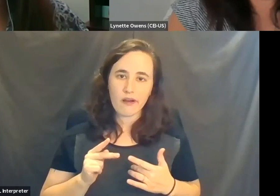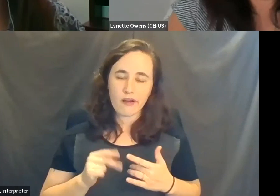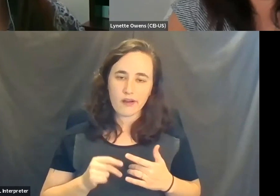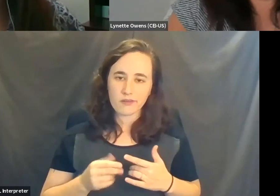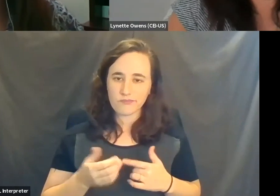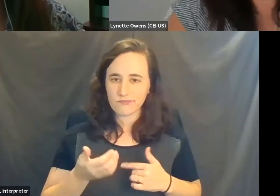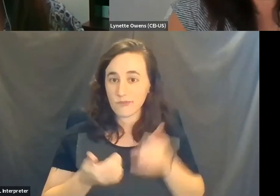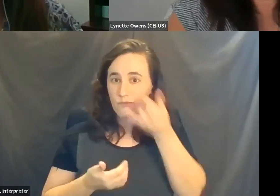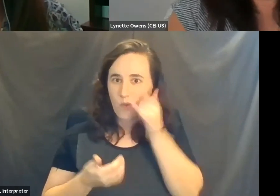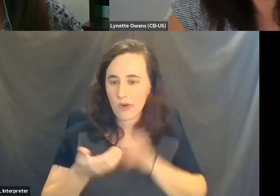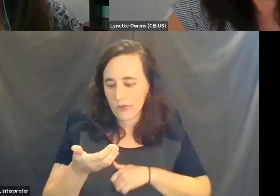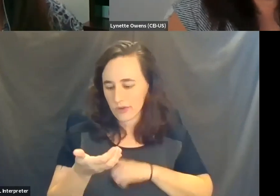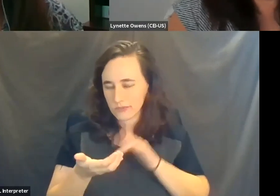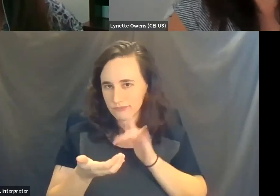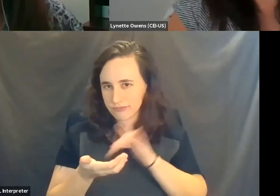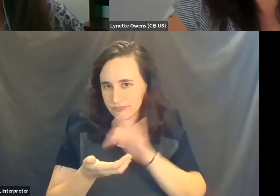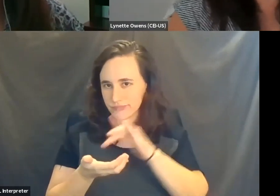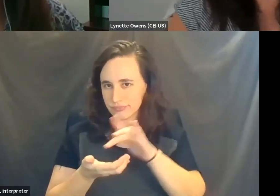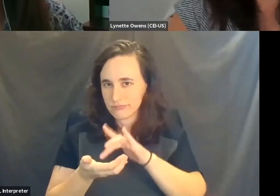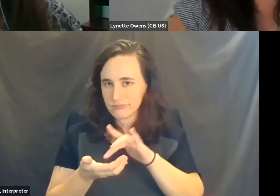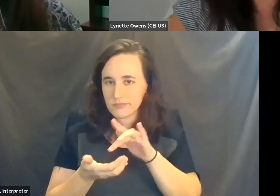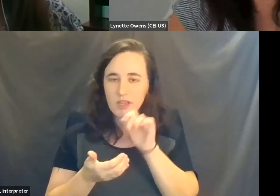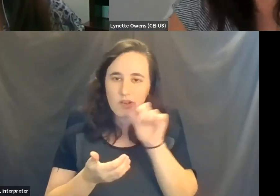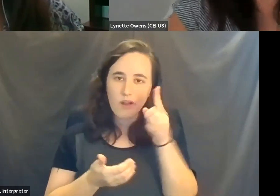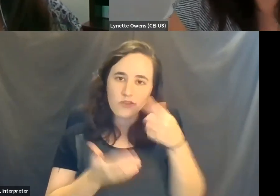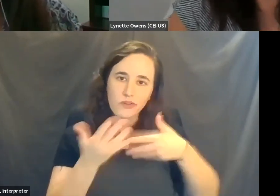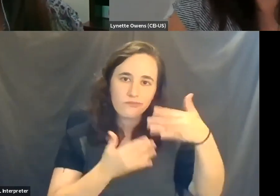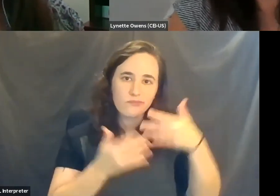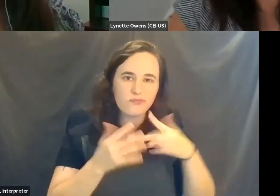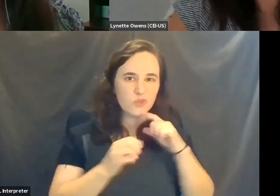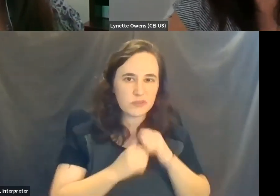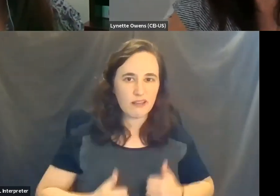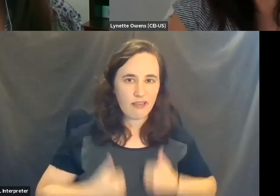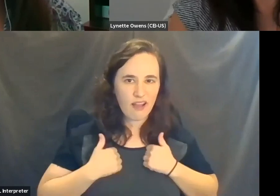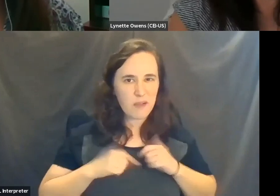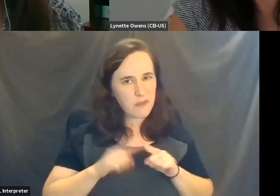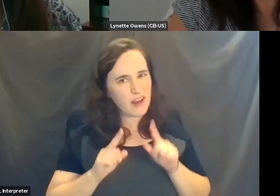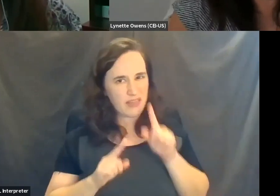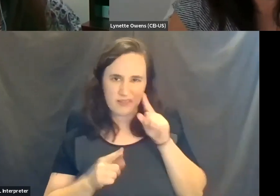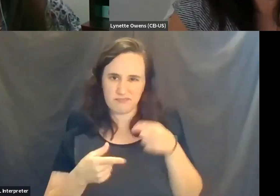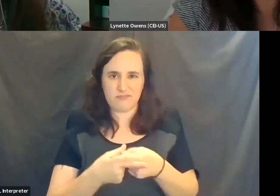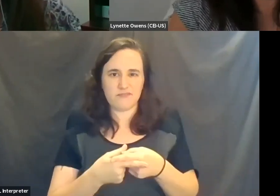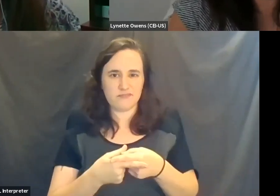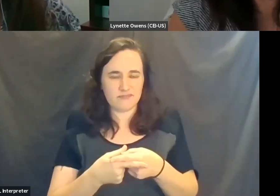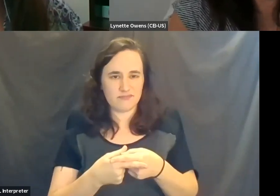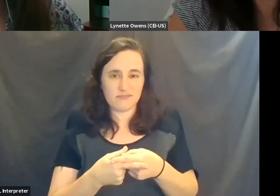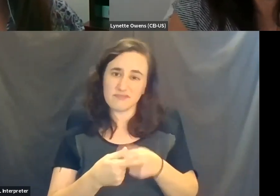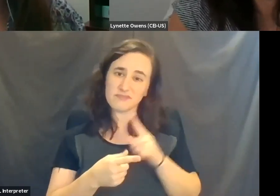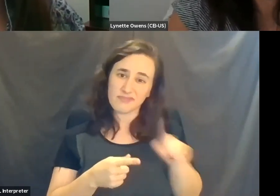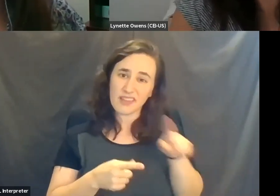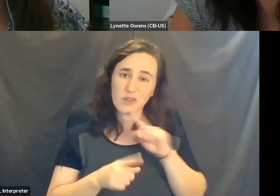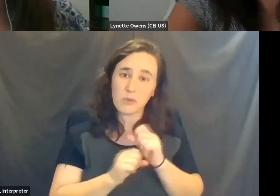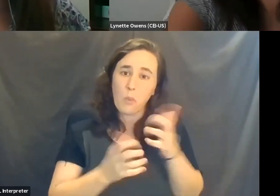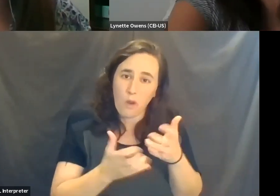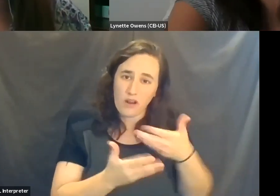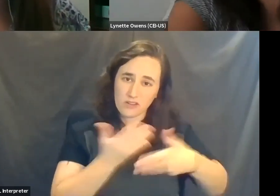They don't interact with people in real life. They just want to interact through screens. But I think this is proof that actually that's not exactly accurate, because I think young